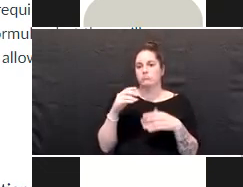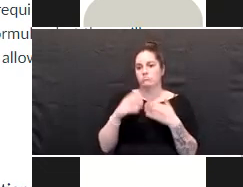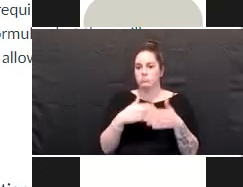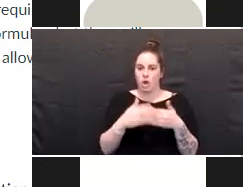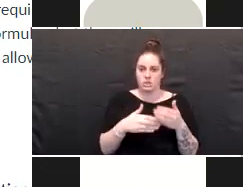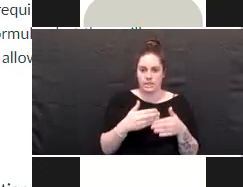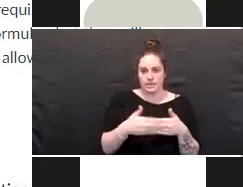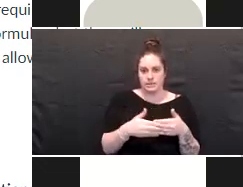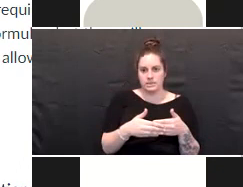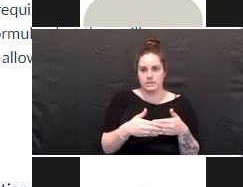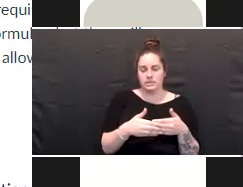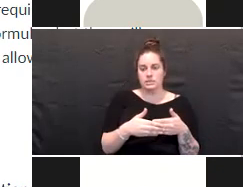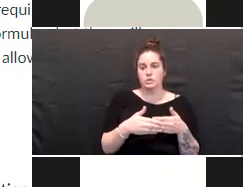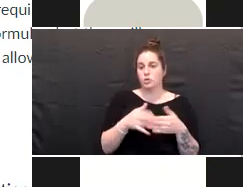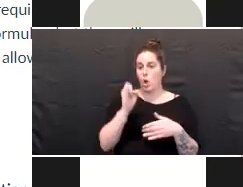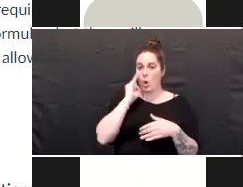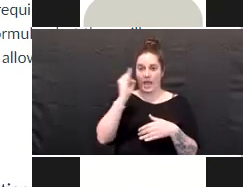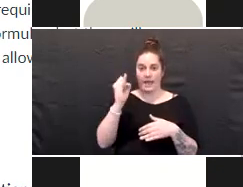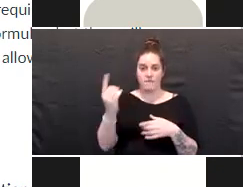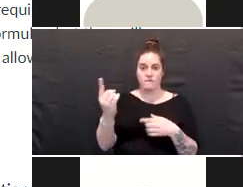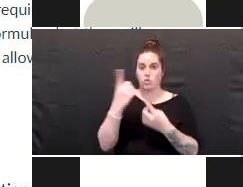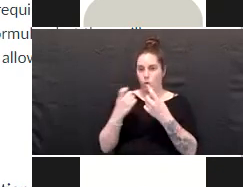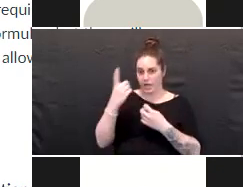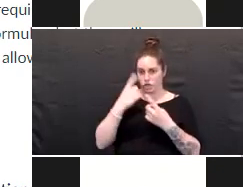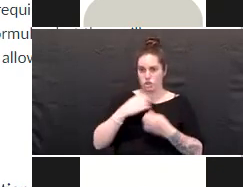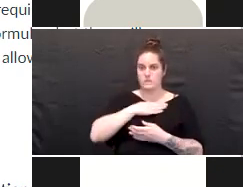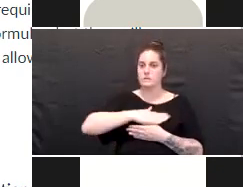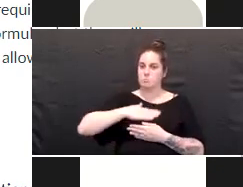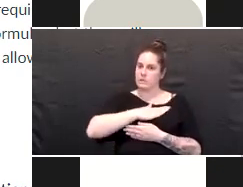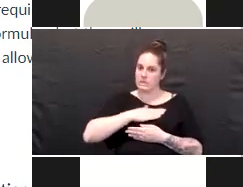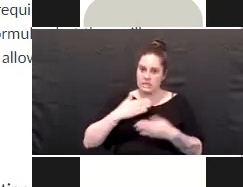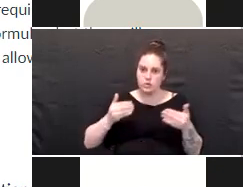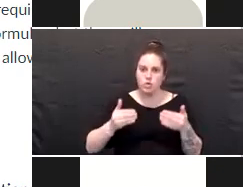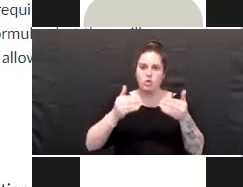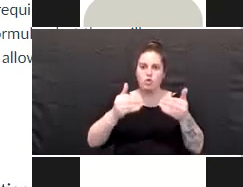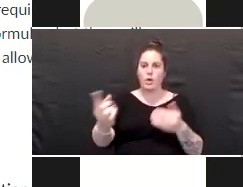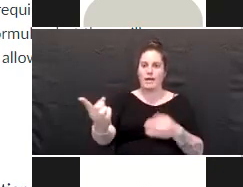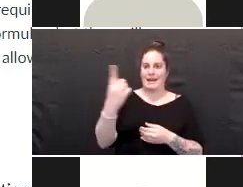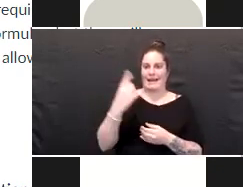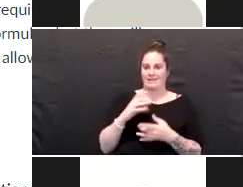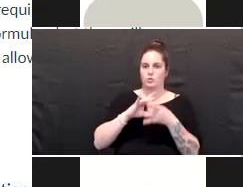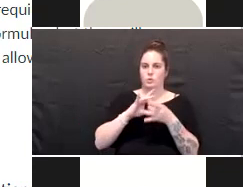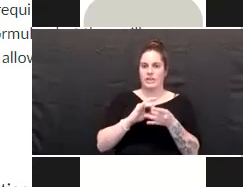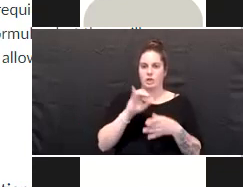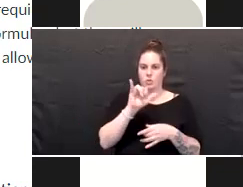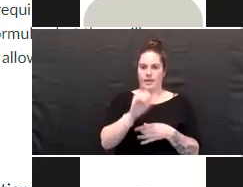please unmute and ask any questions that you might have regarding the logistics?